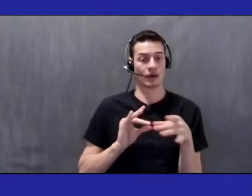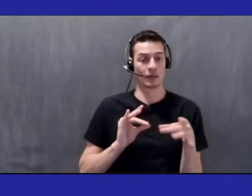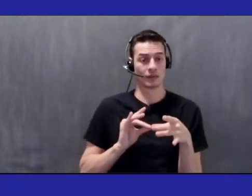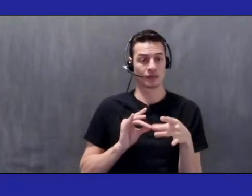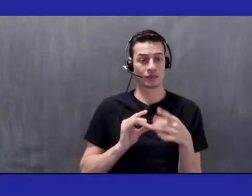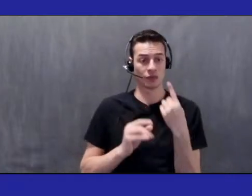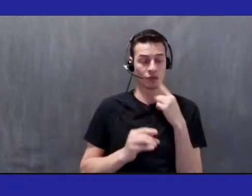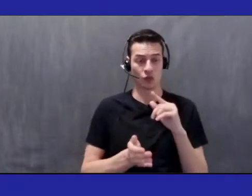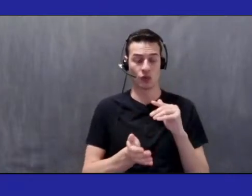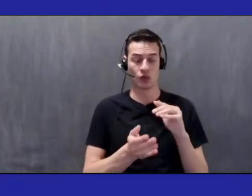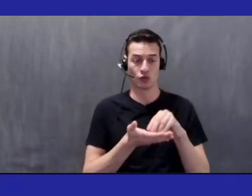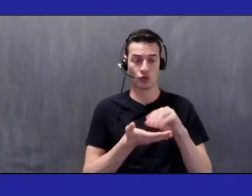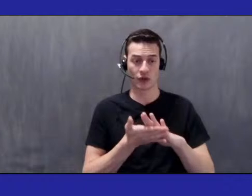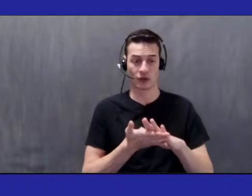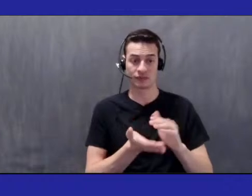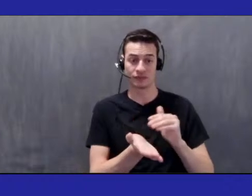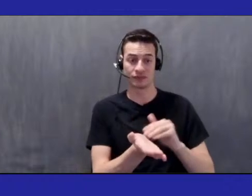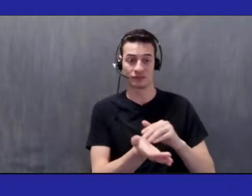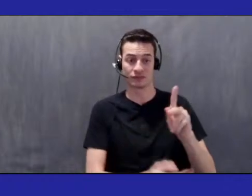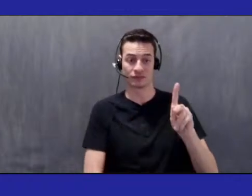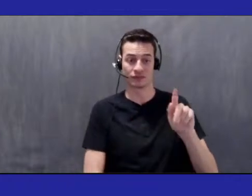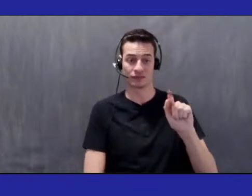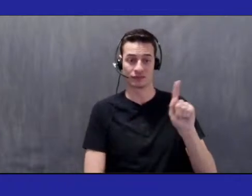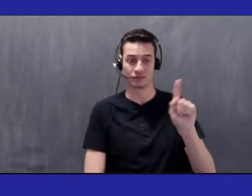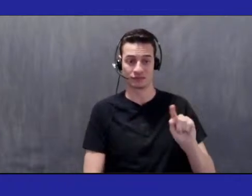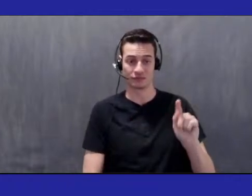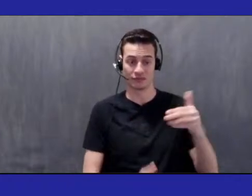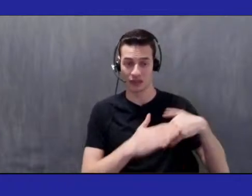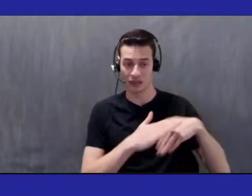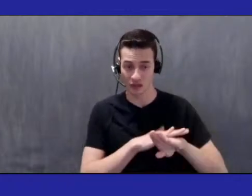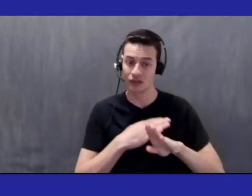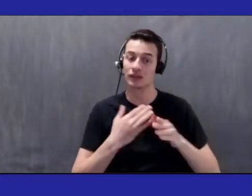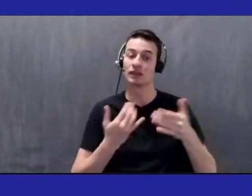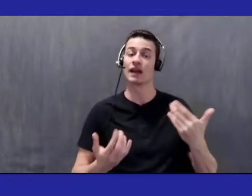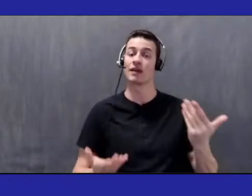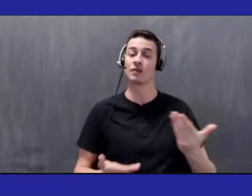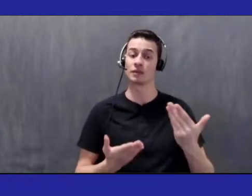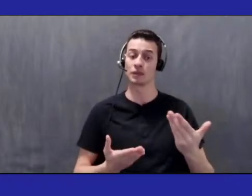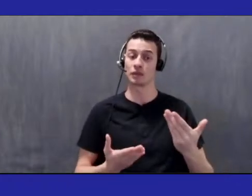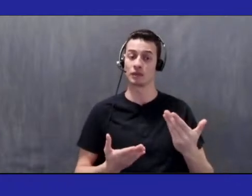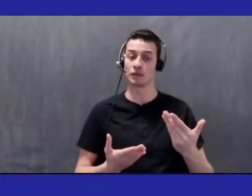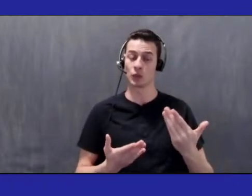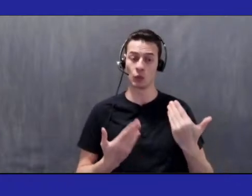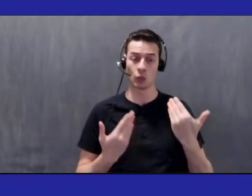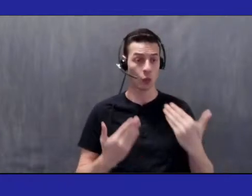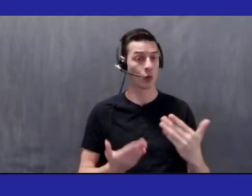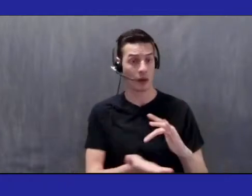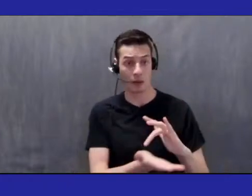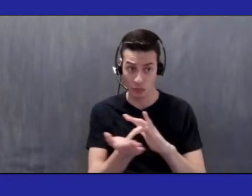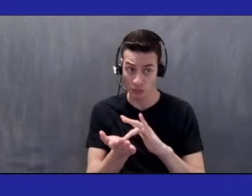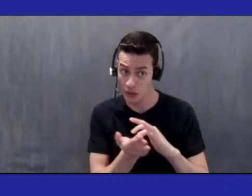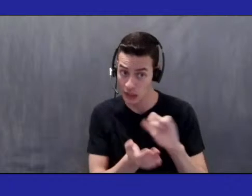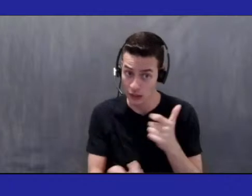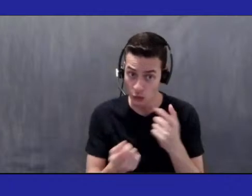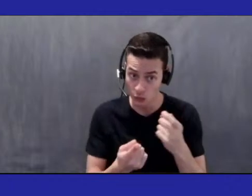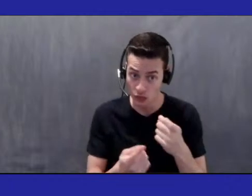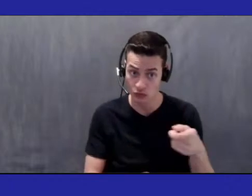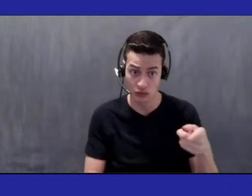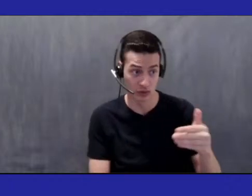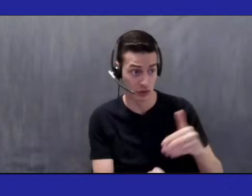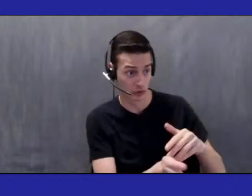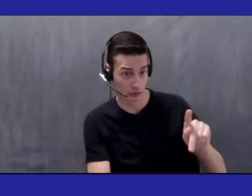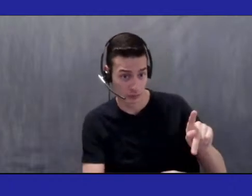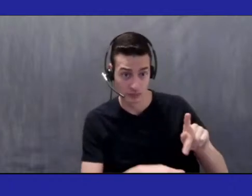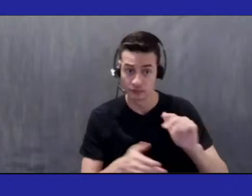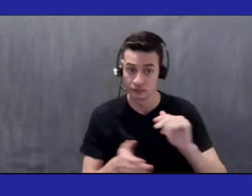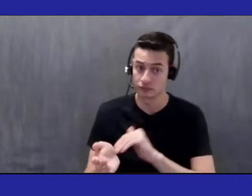Katz did come in, so he is present now. And I will poll the members if they have any questions. Dr. Pagano? No questions, No. thanks.